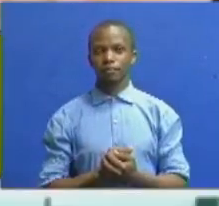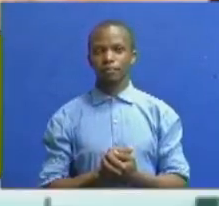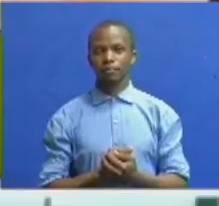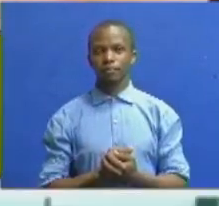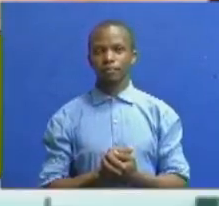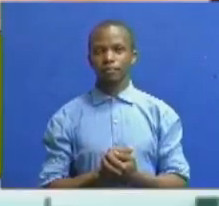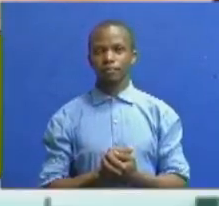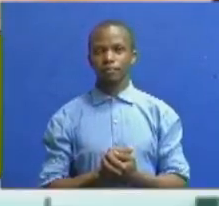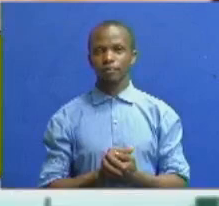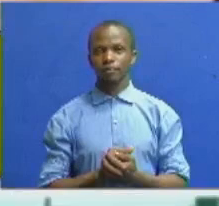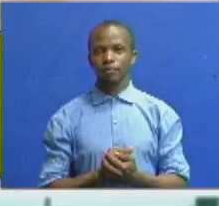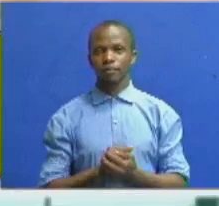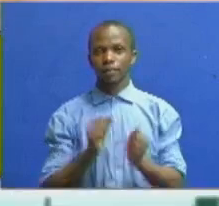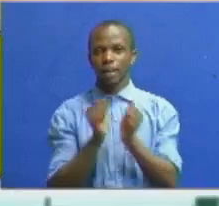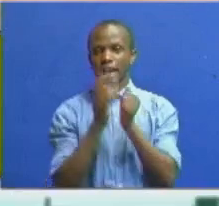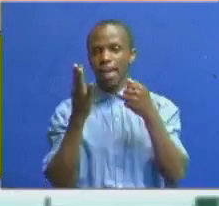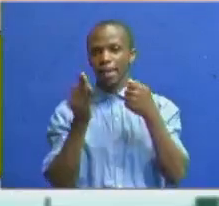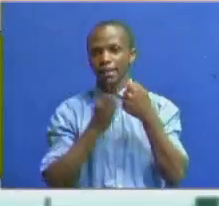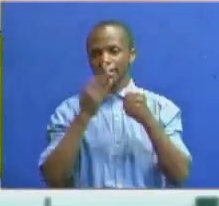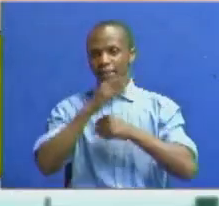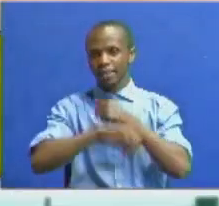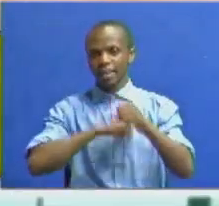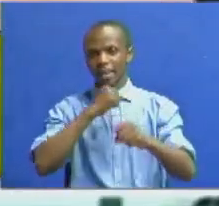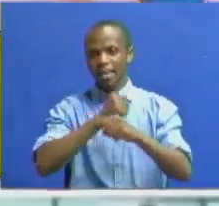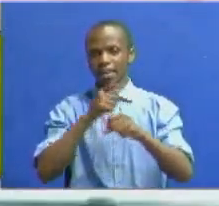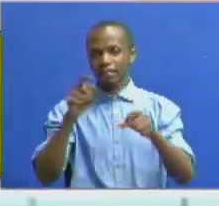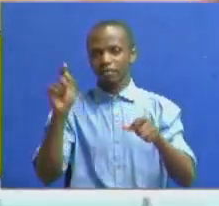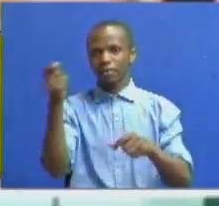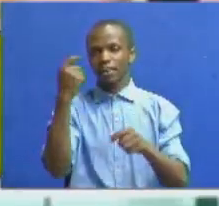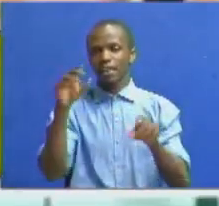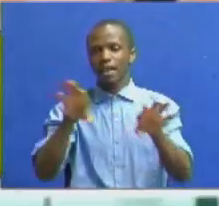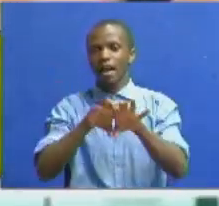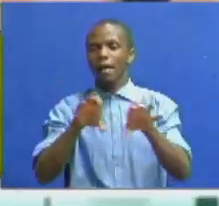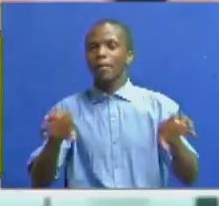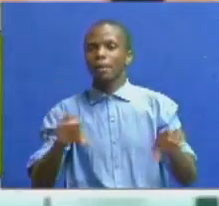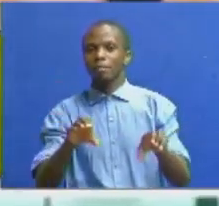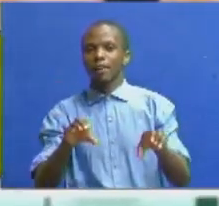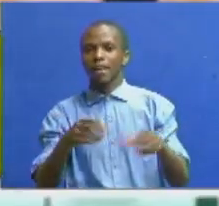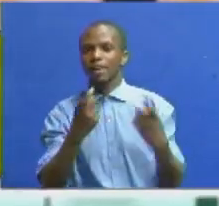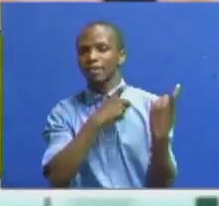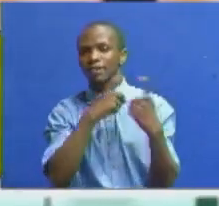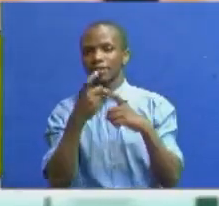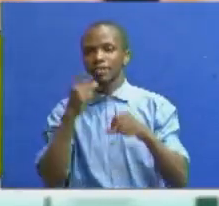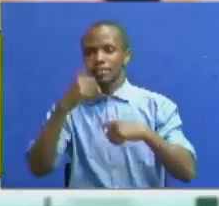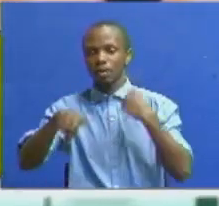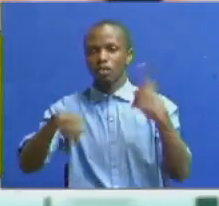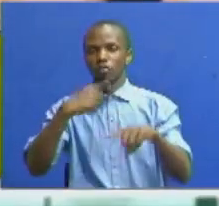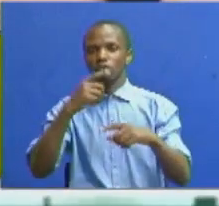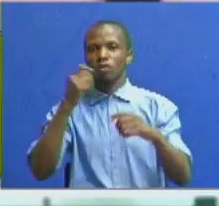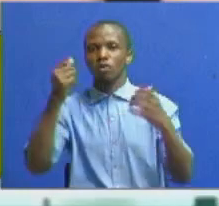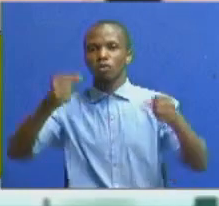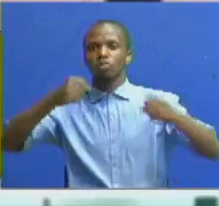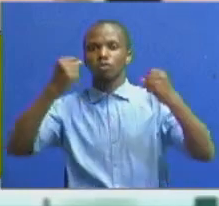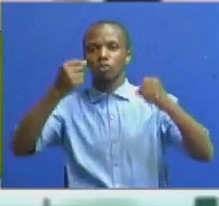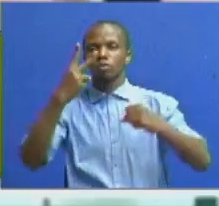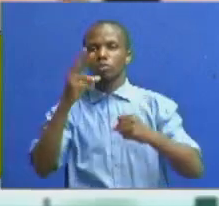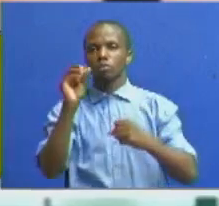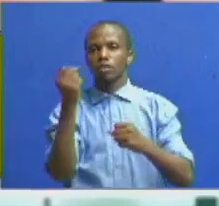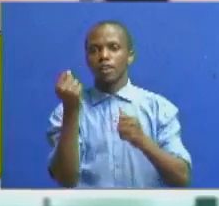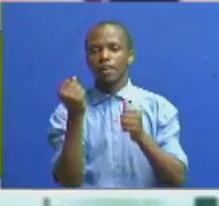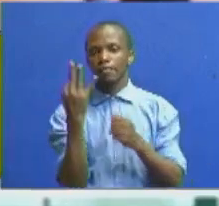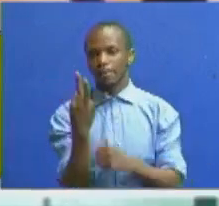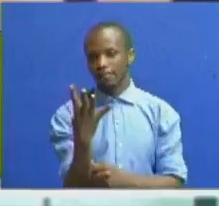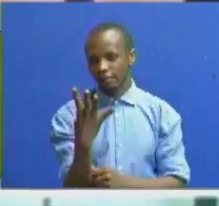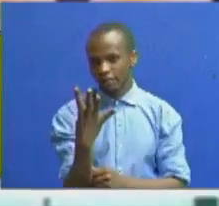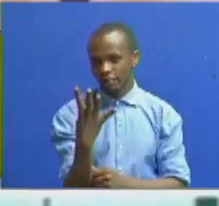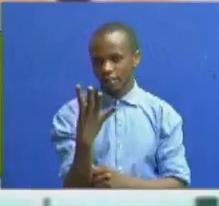It has been 18 years drought for the Kenya Pipeline since they lastly won the trophy in 2005. Pipeline